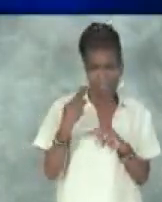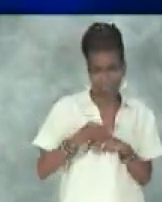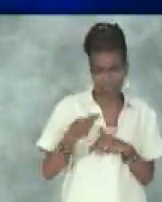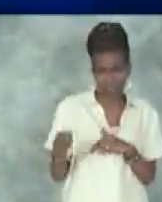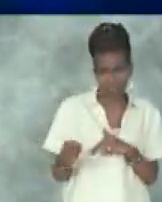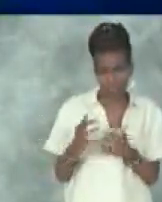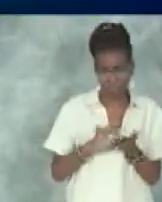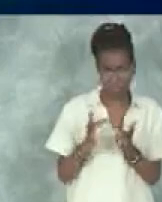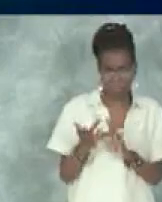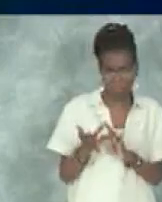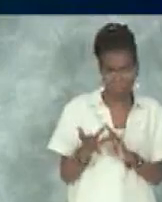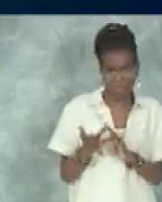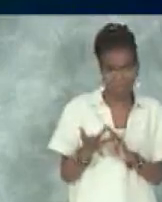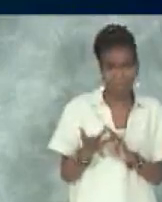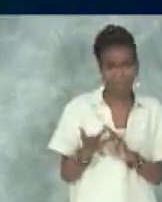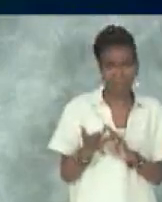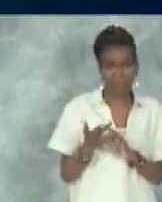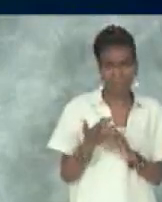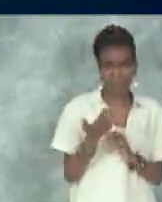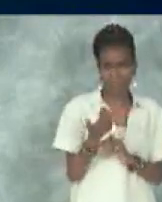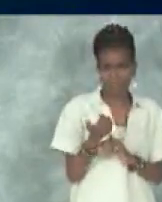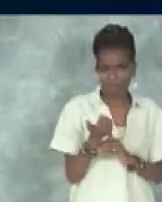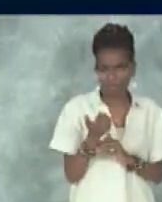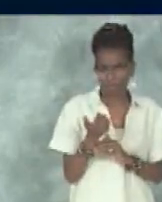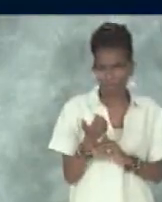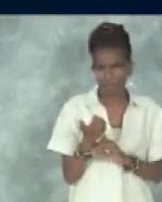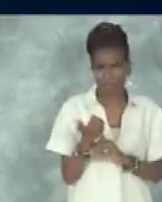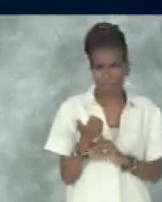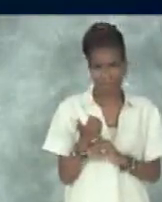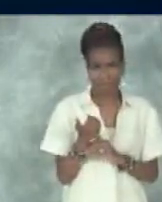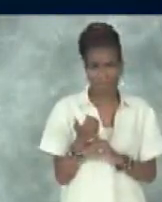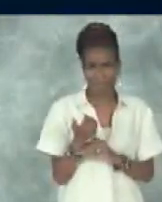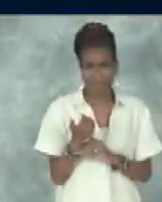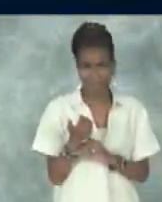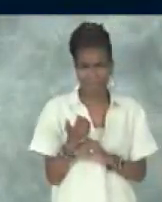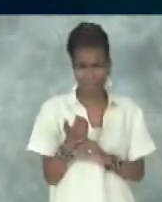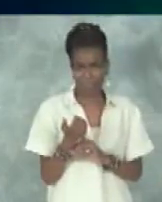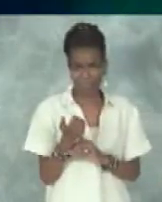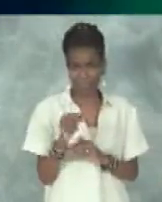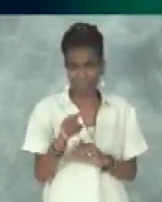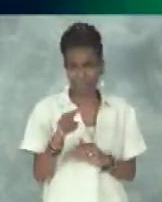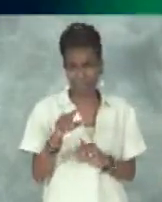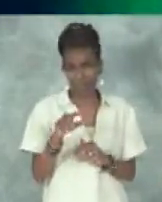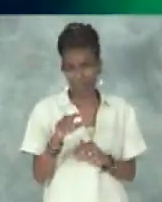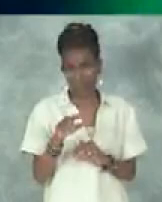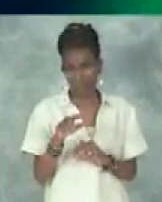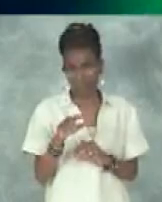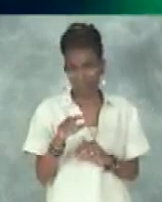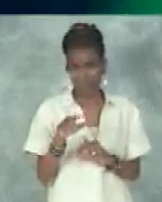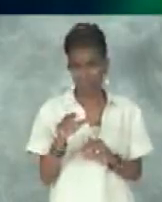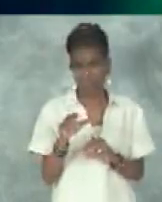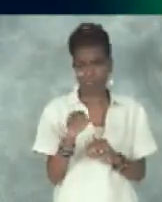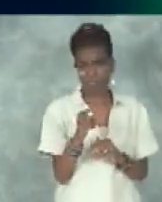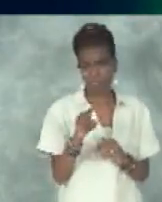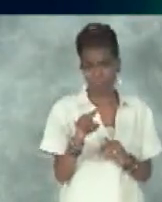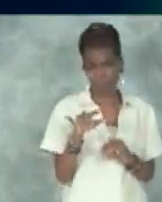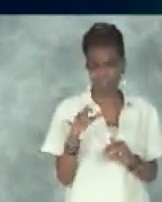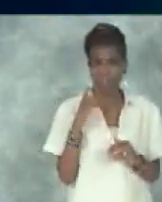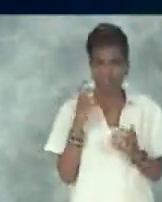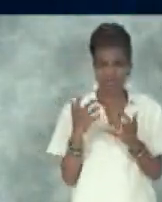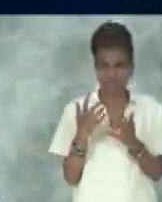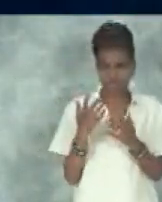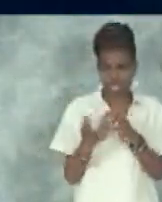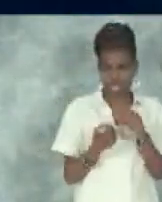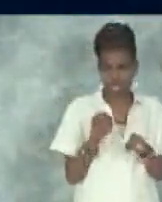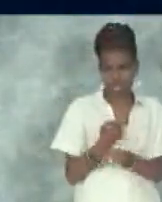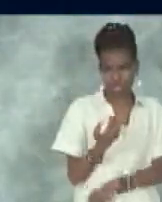just read the 1,500-year process of canonization, there's some problems in there. And if I were to